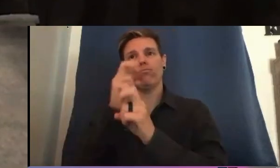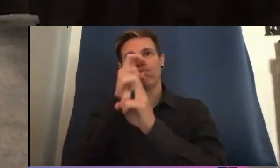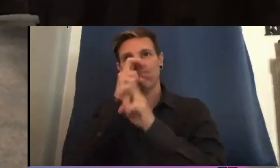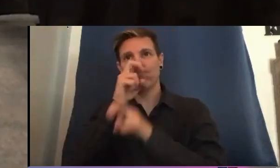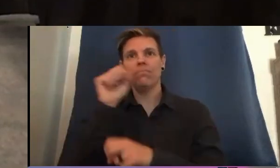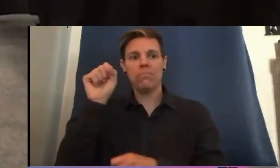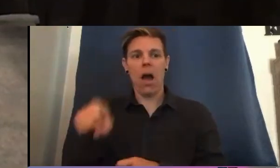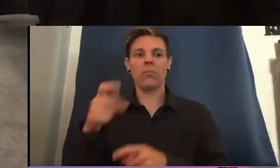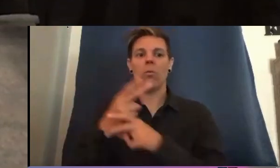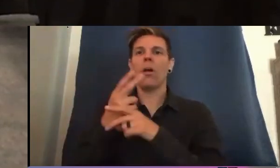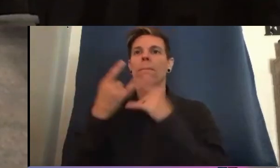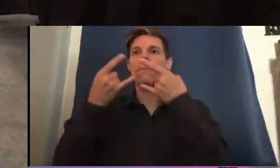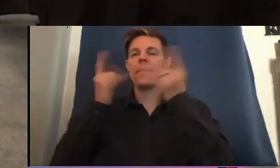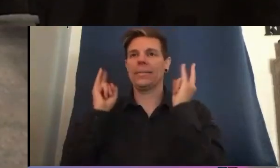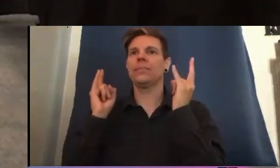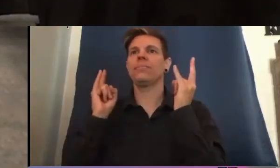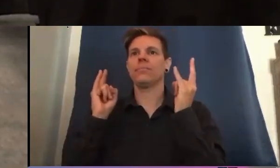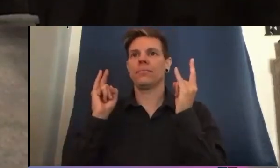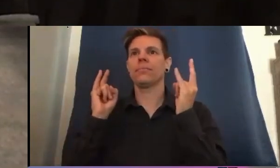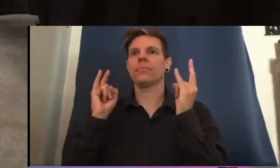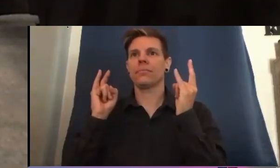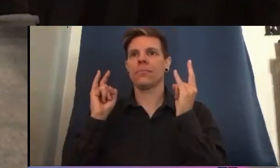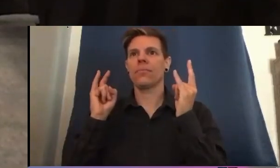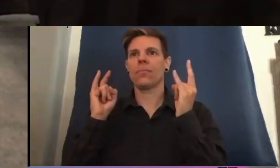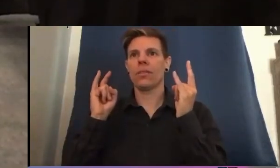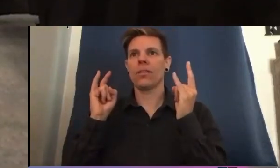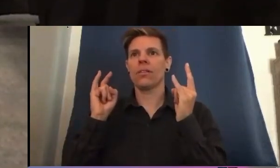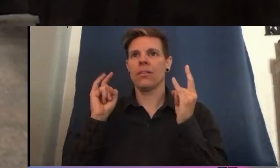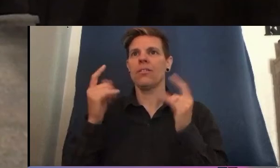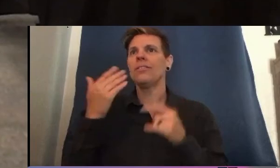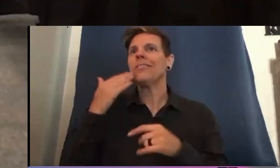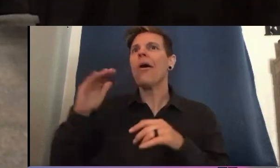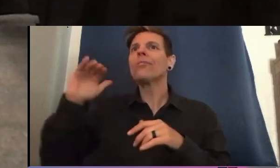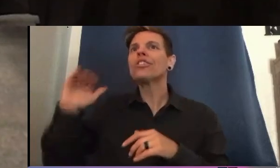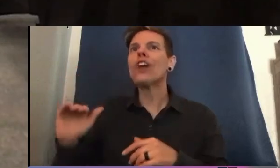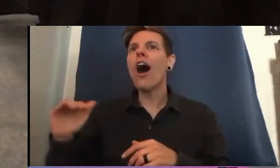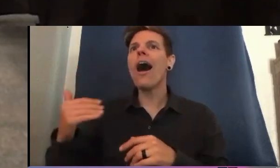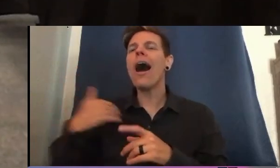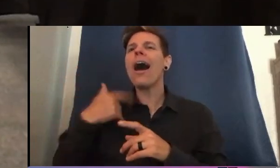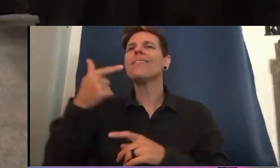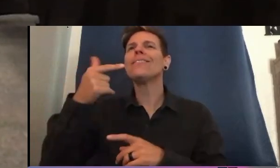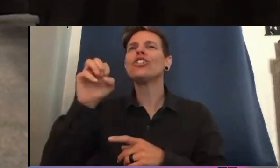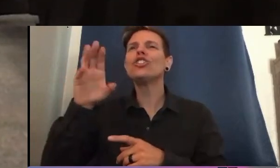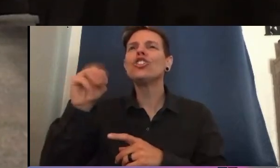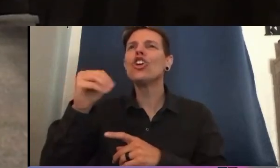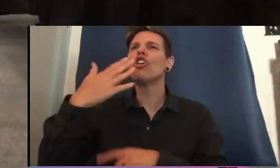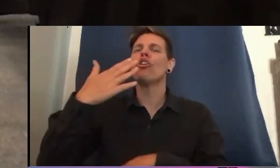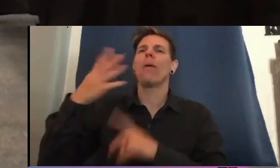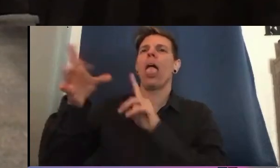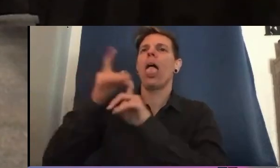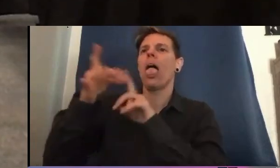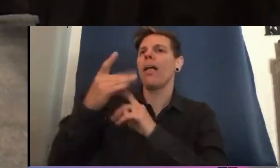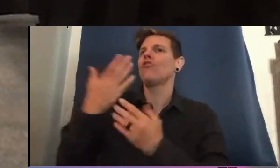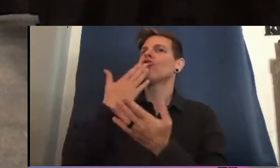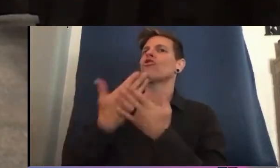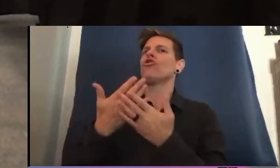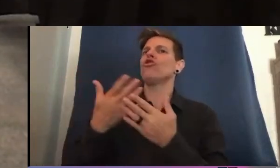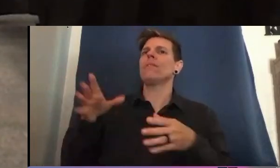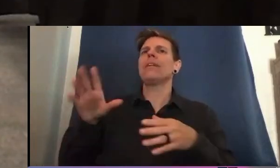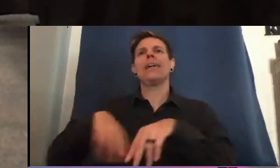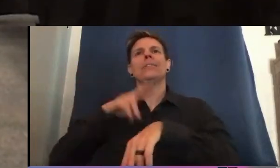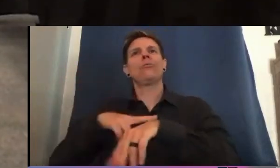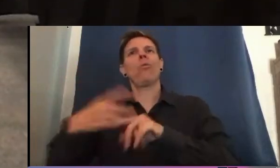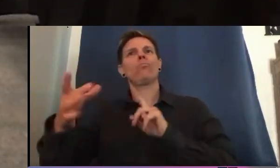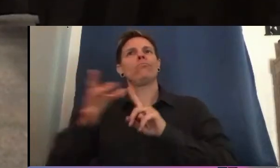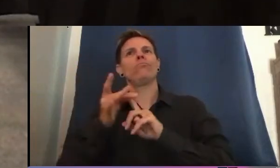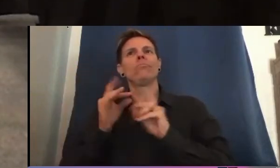to build a robust immune system. Continuing to cover their faces and impede the natural exposure to germs is only going to